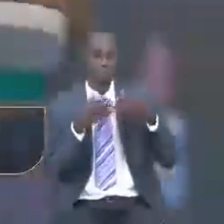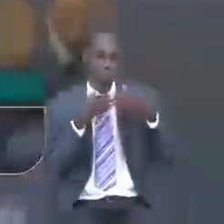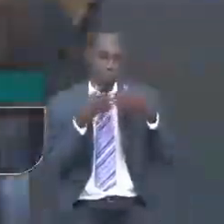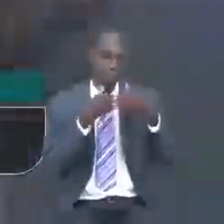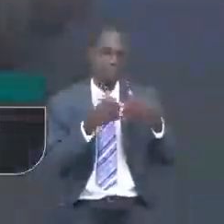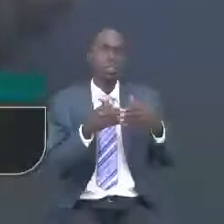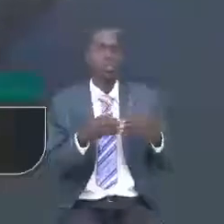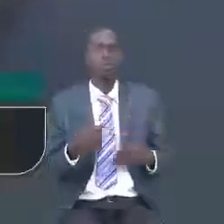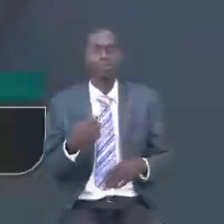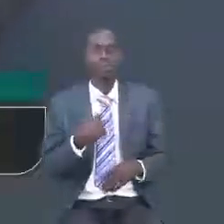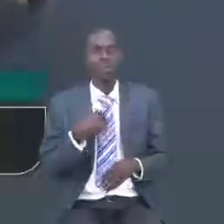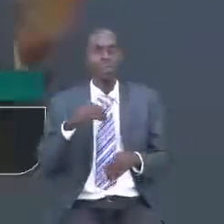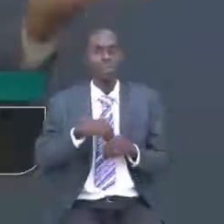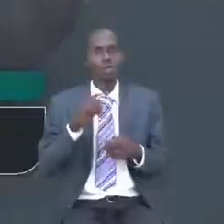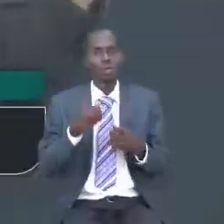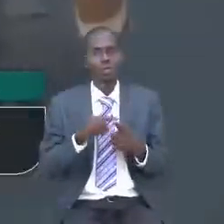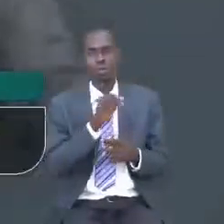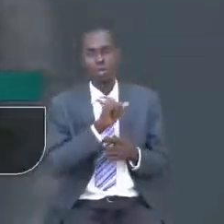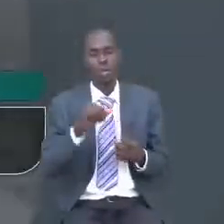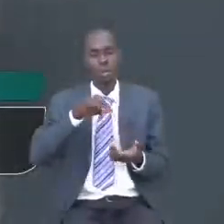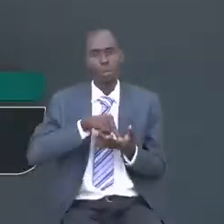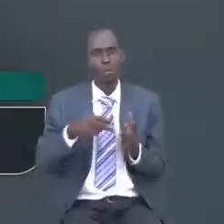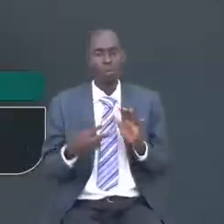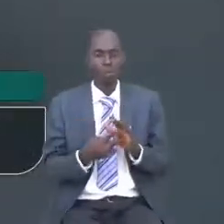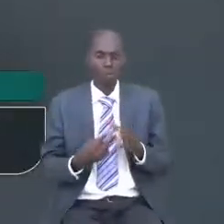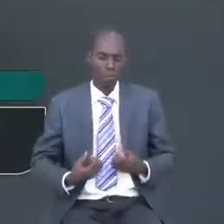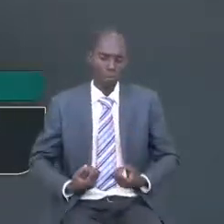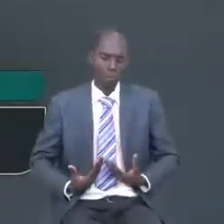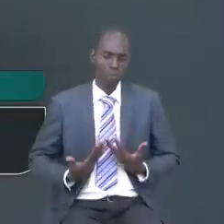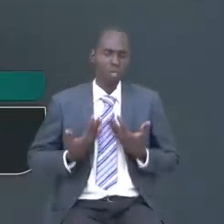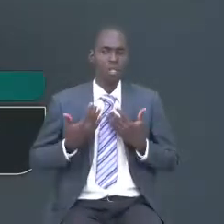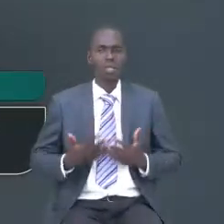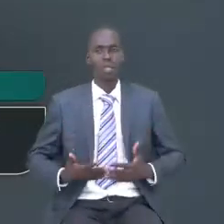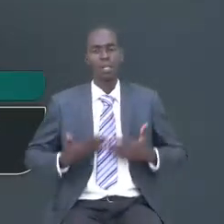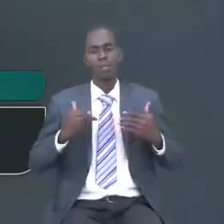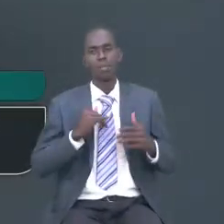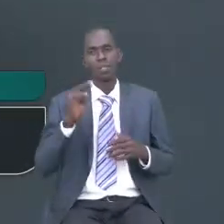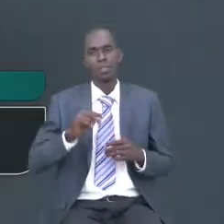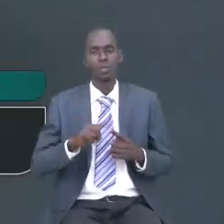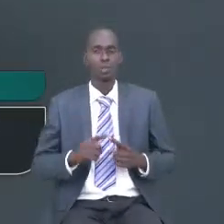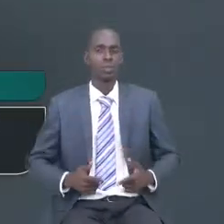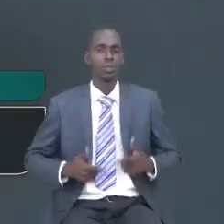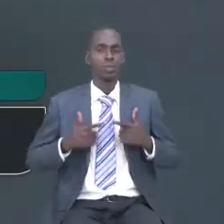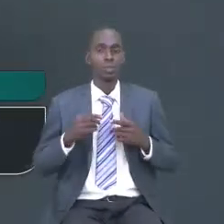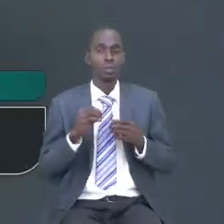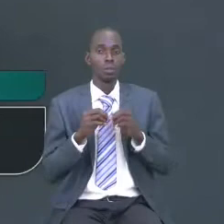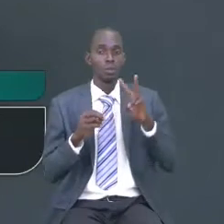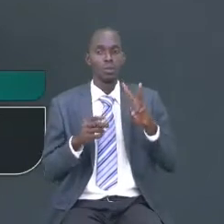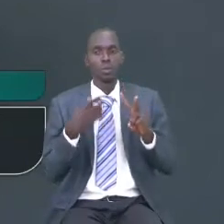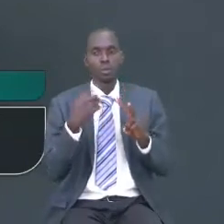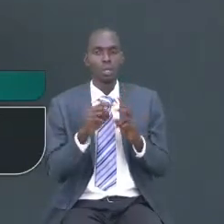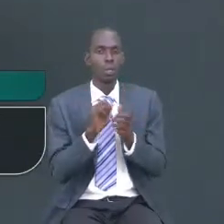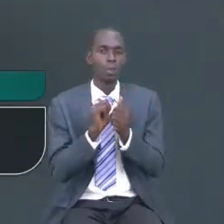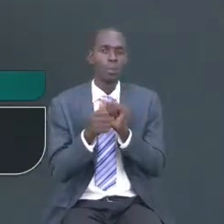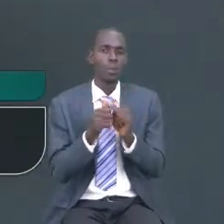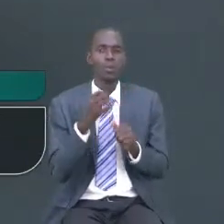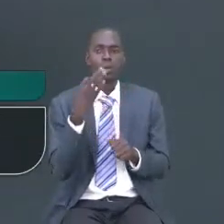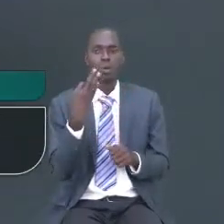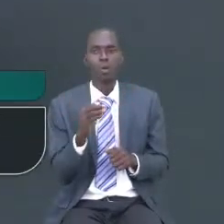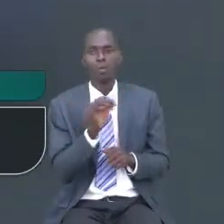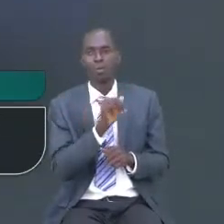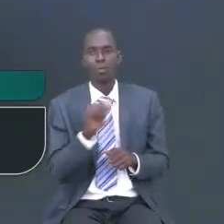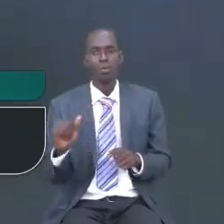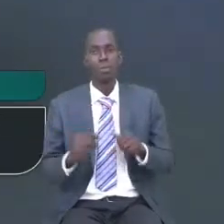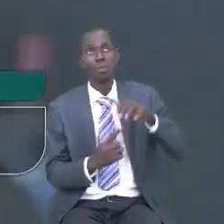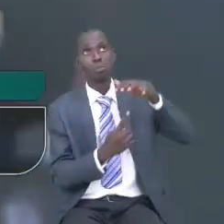the purpose-driven life I want to live. The pursuit of a